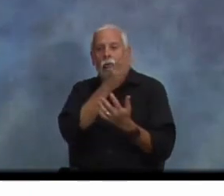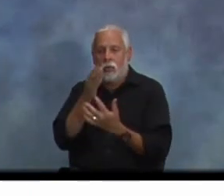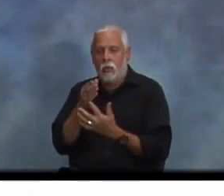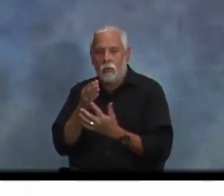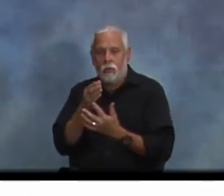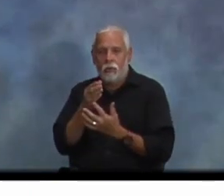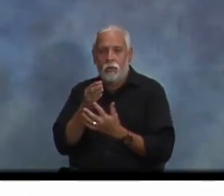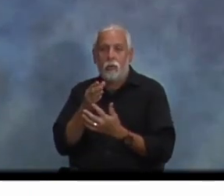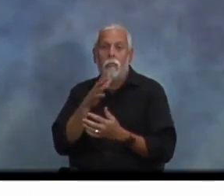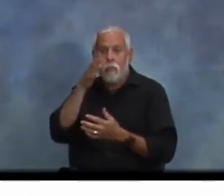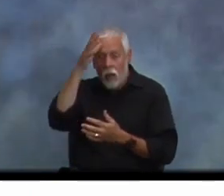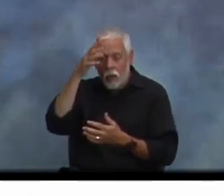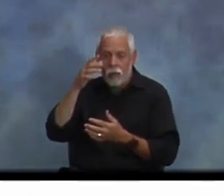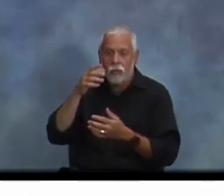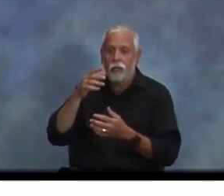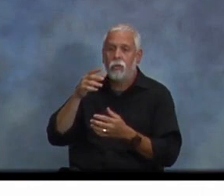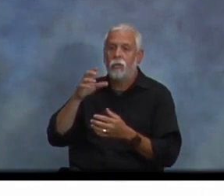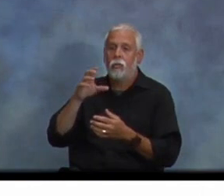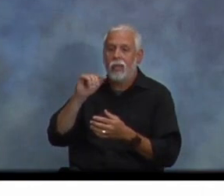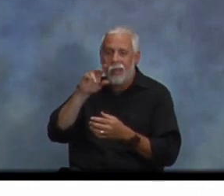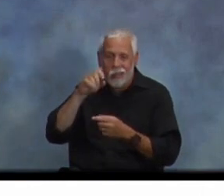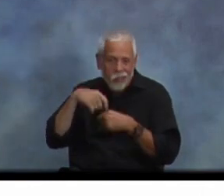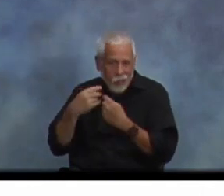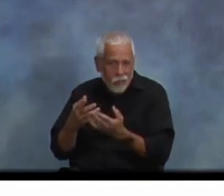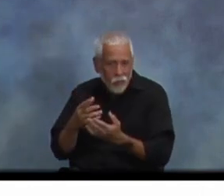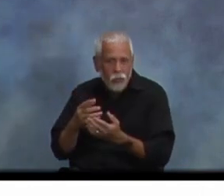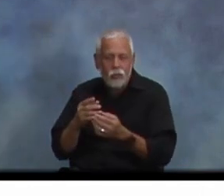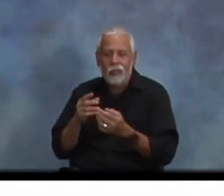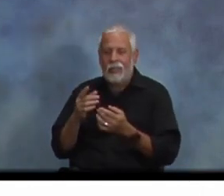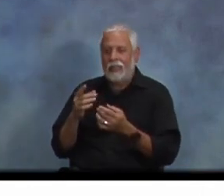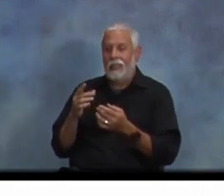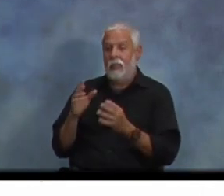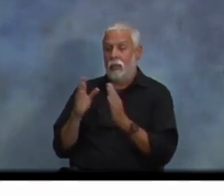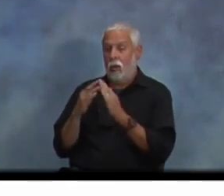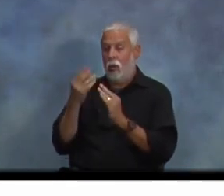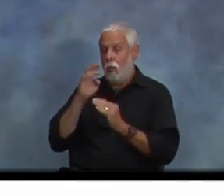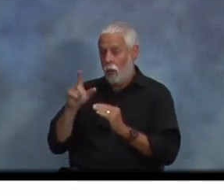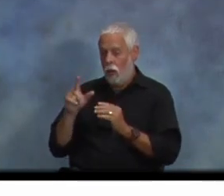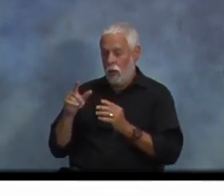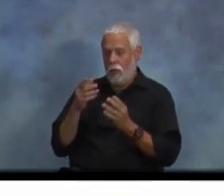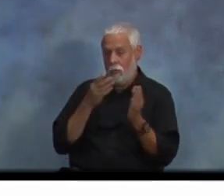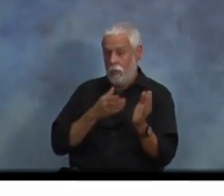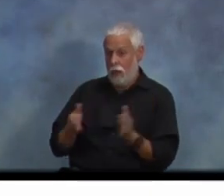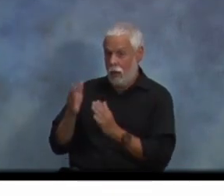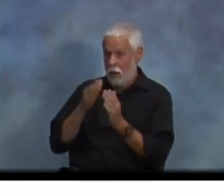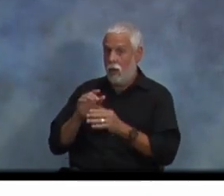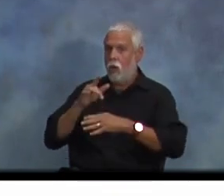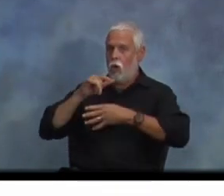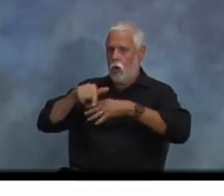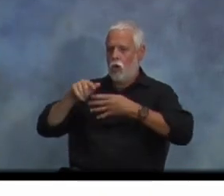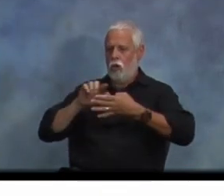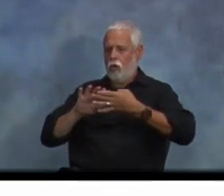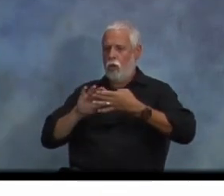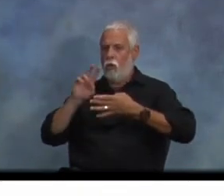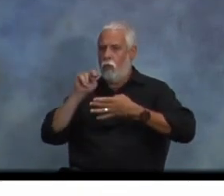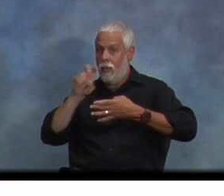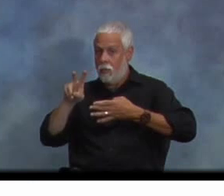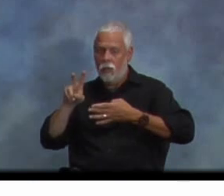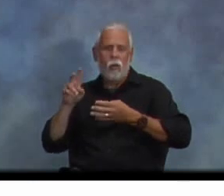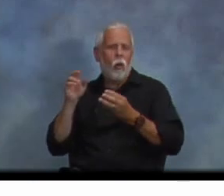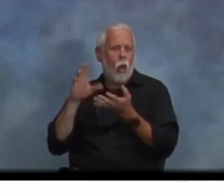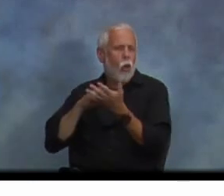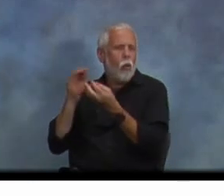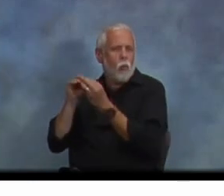vaccine information to parents and caregivers. We have a tentative parent town hall being scheduled for early November when we have more